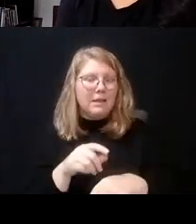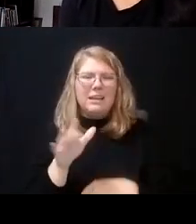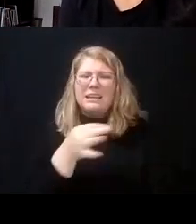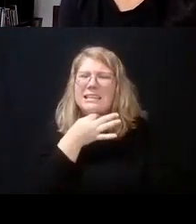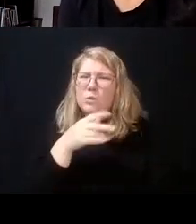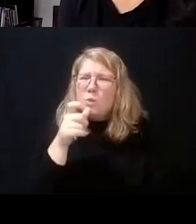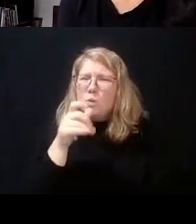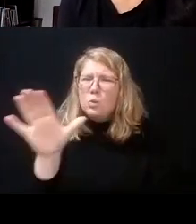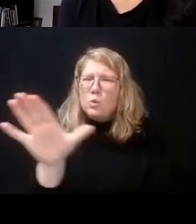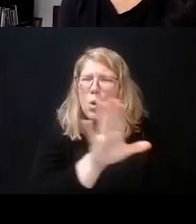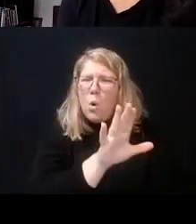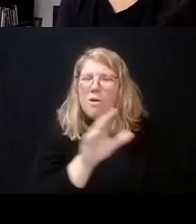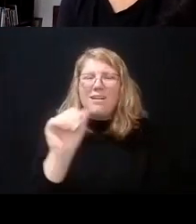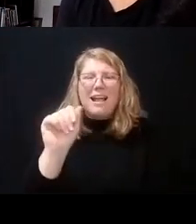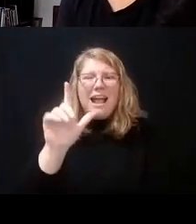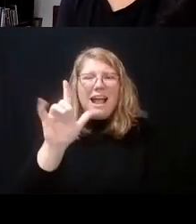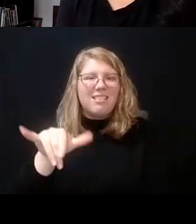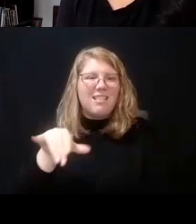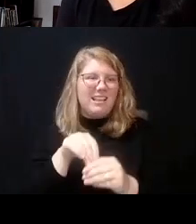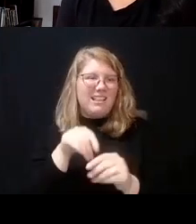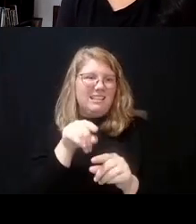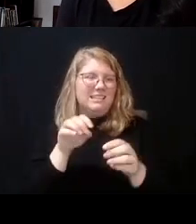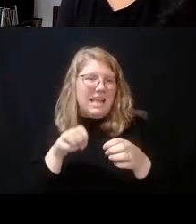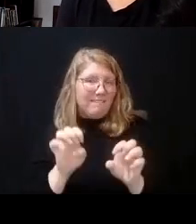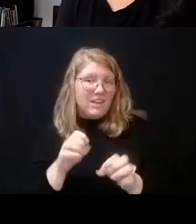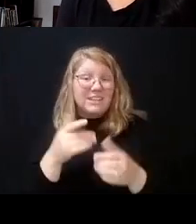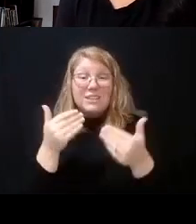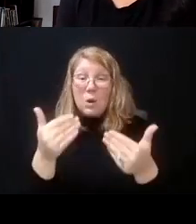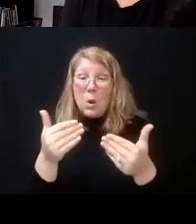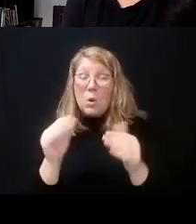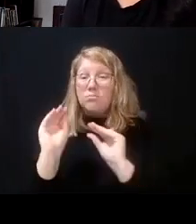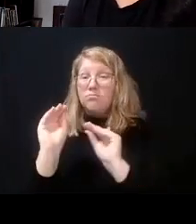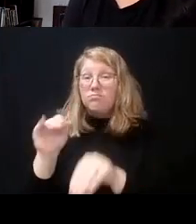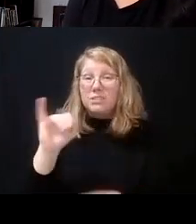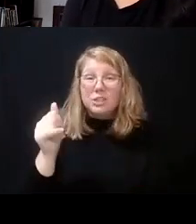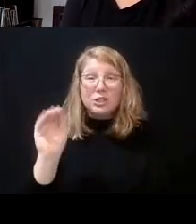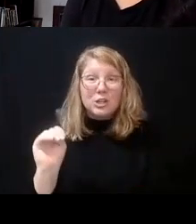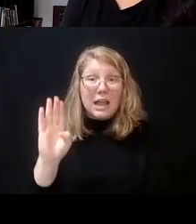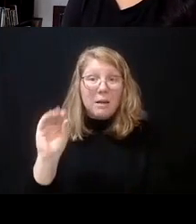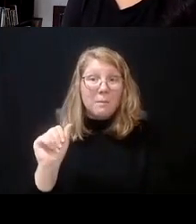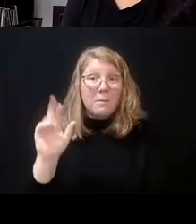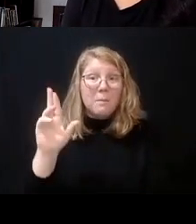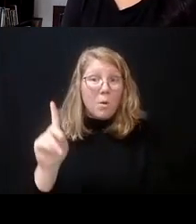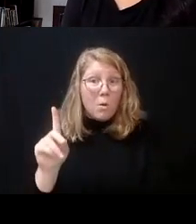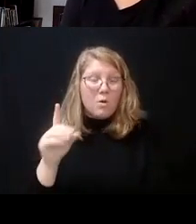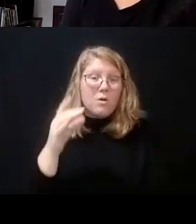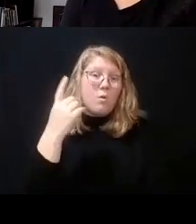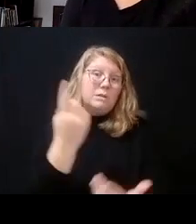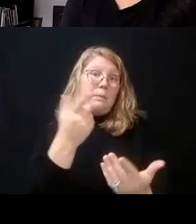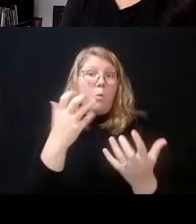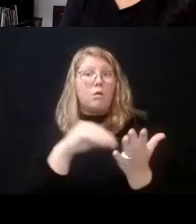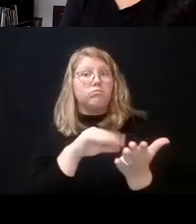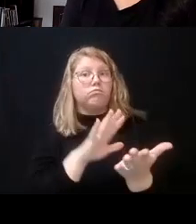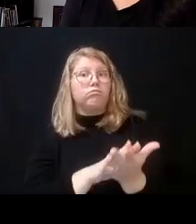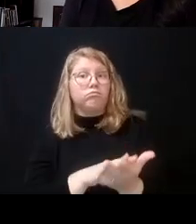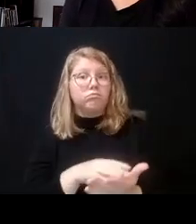your allies in this effort? And you can share it on the Jamboard, or if it's something that you want to write in your own notebook, that would be